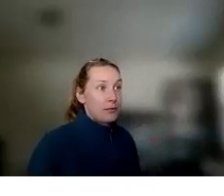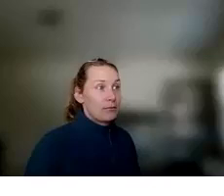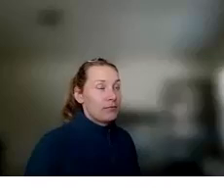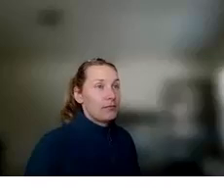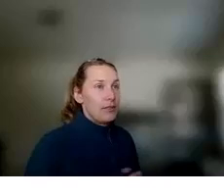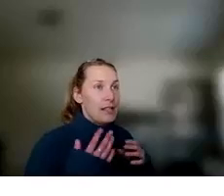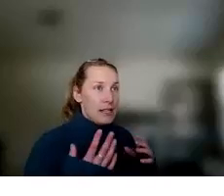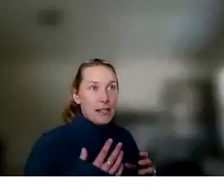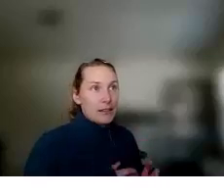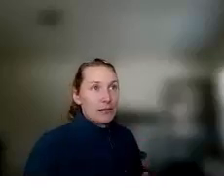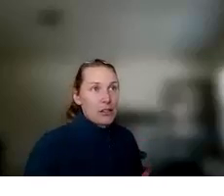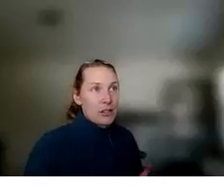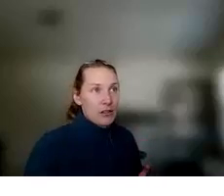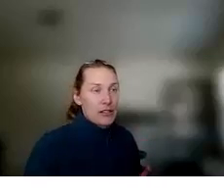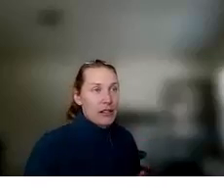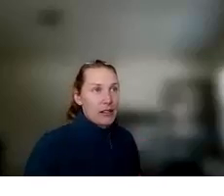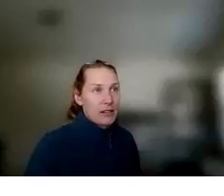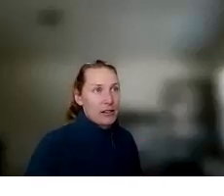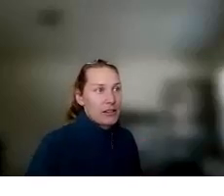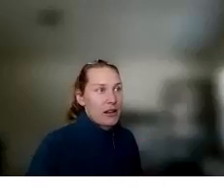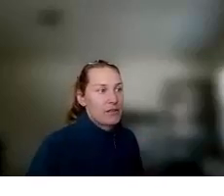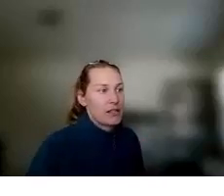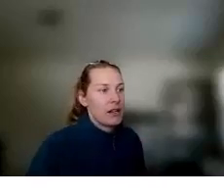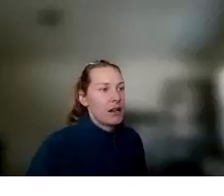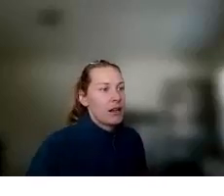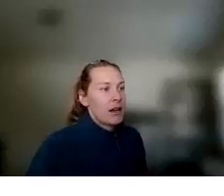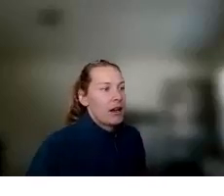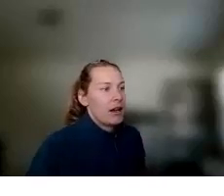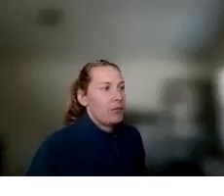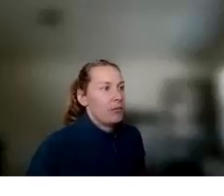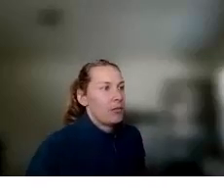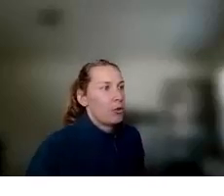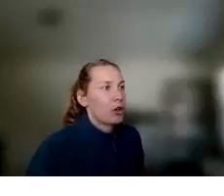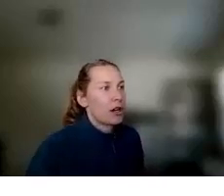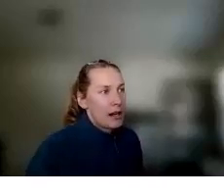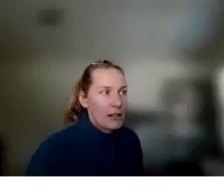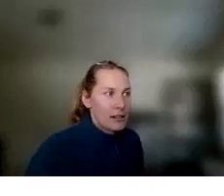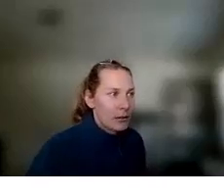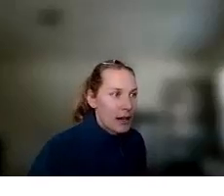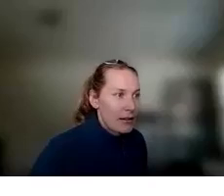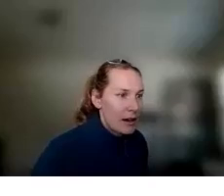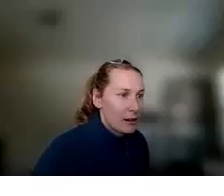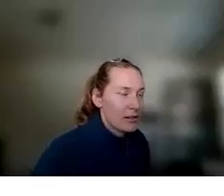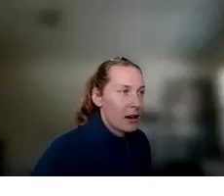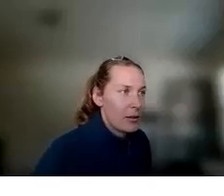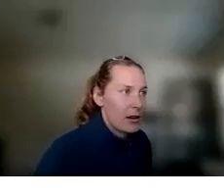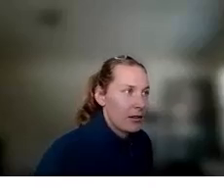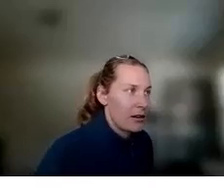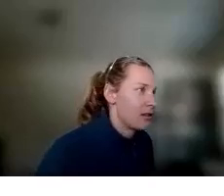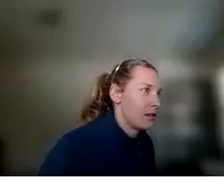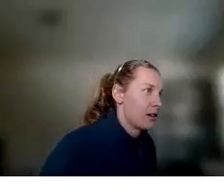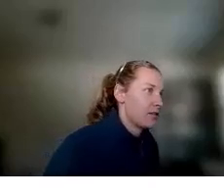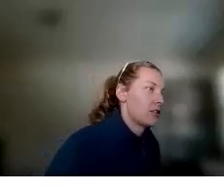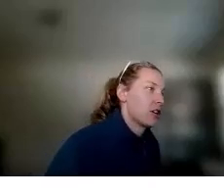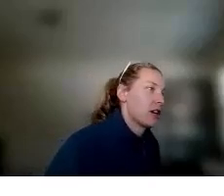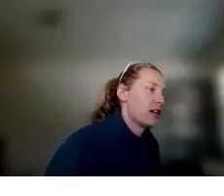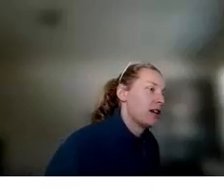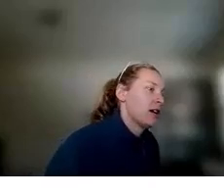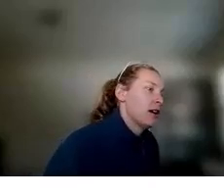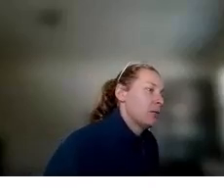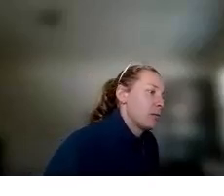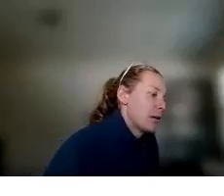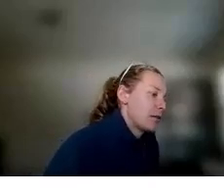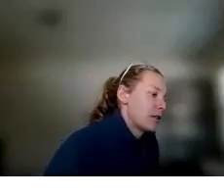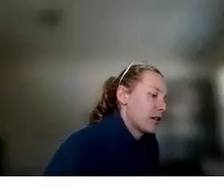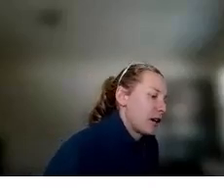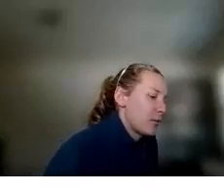and they need a service that is on CFC. More guidance around that is coming in the CFC